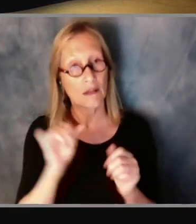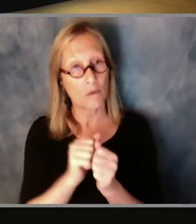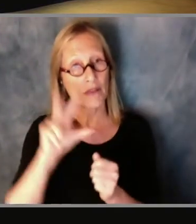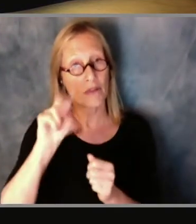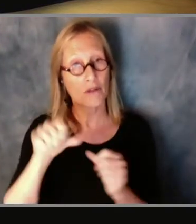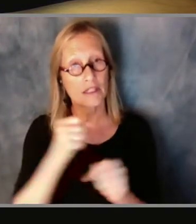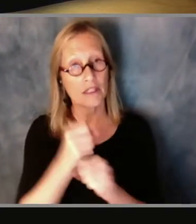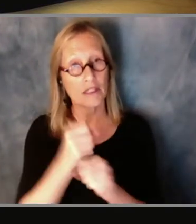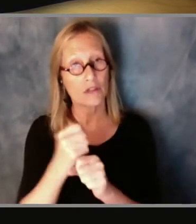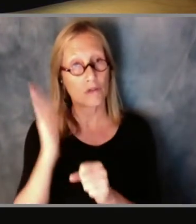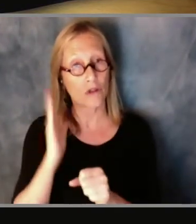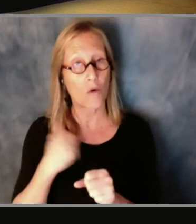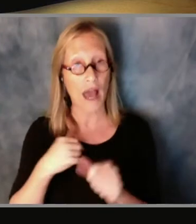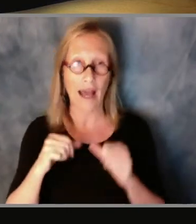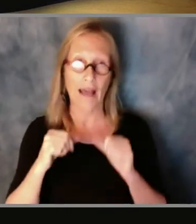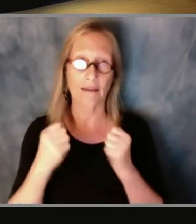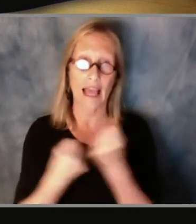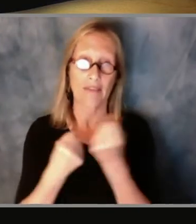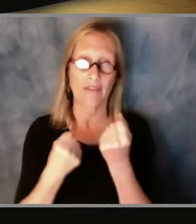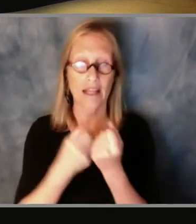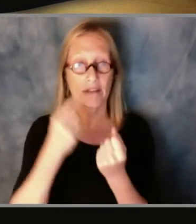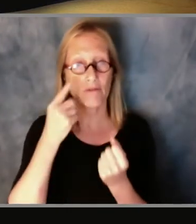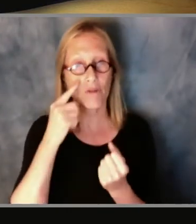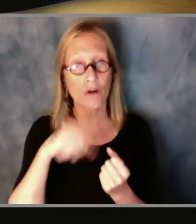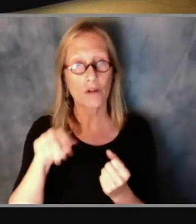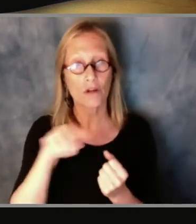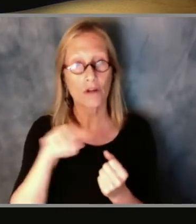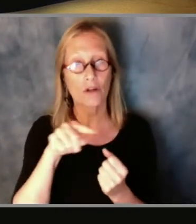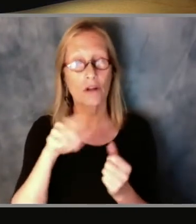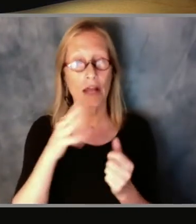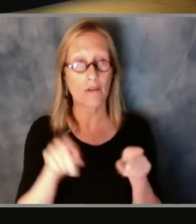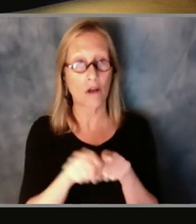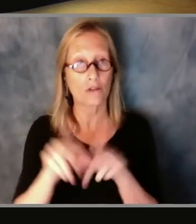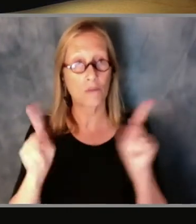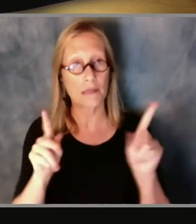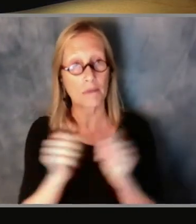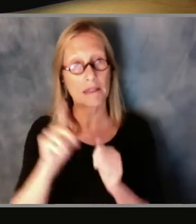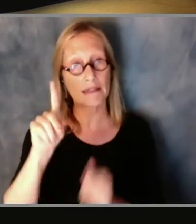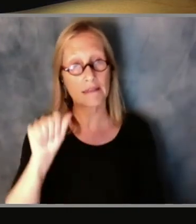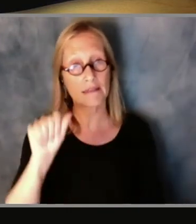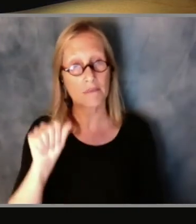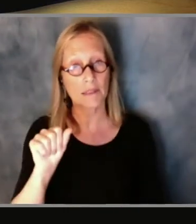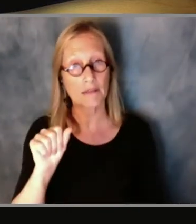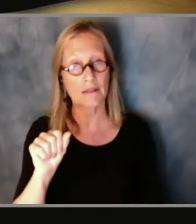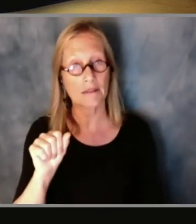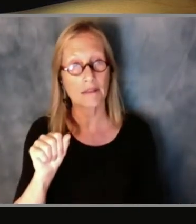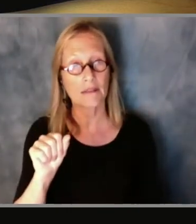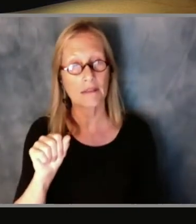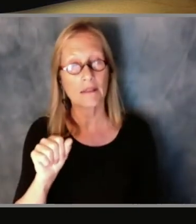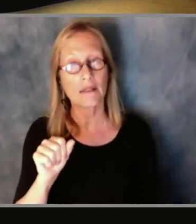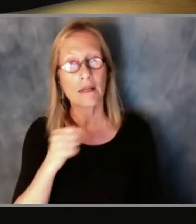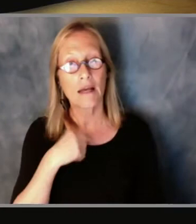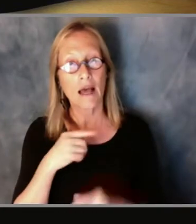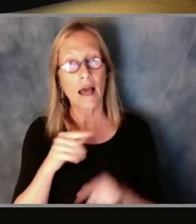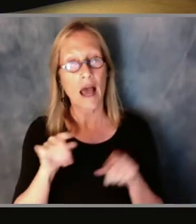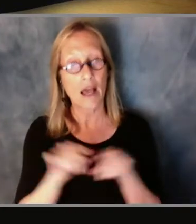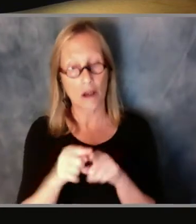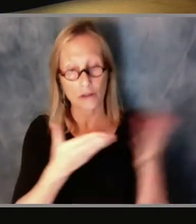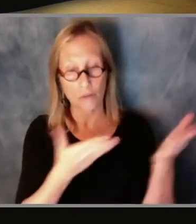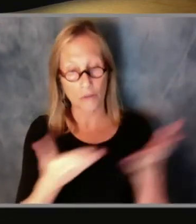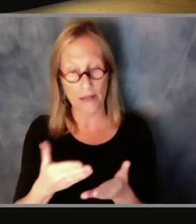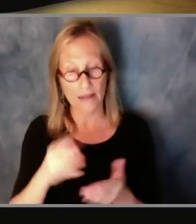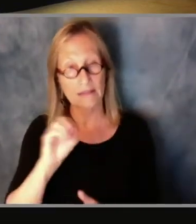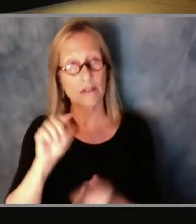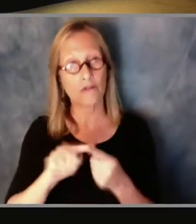advocated for those with disabilities. I also brought the 0 to 3 program here in the early 90s,